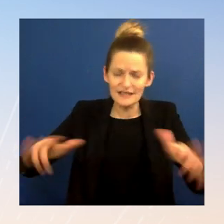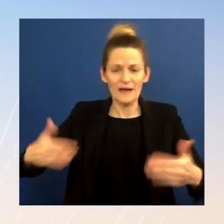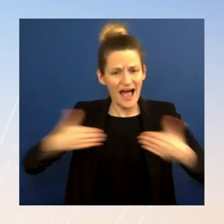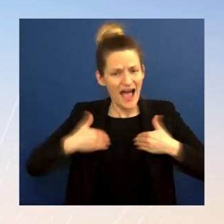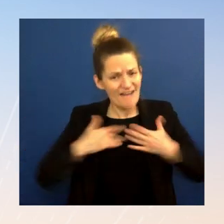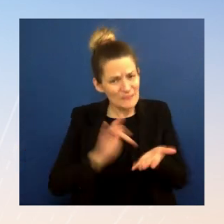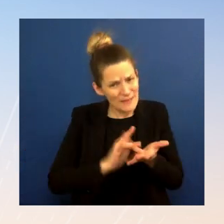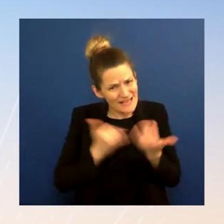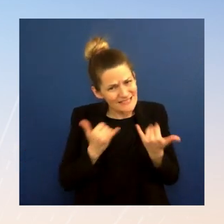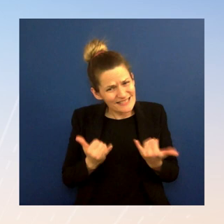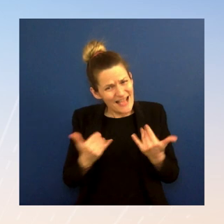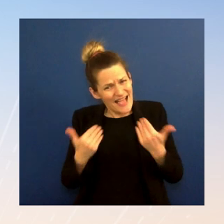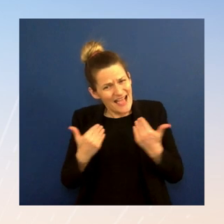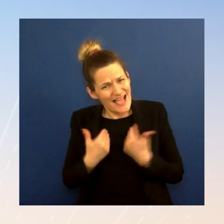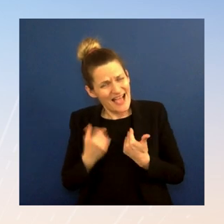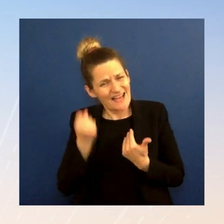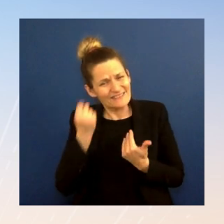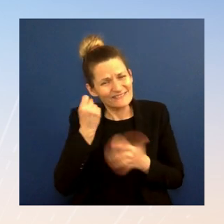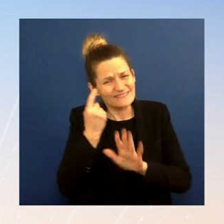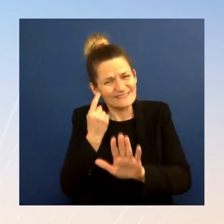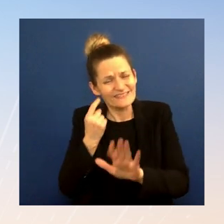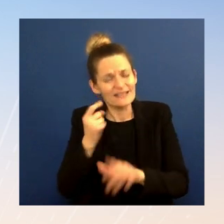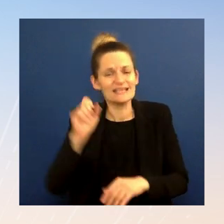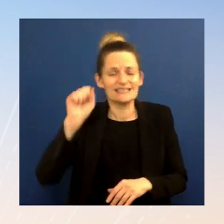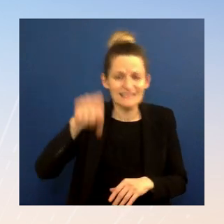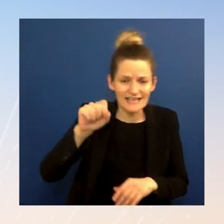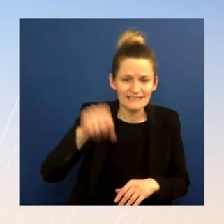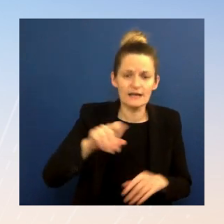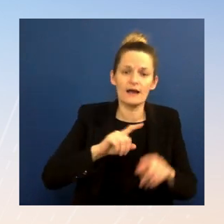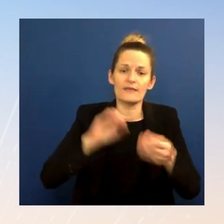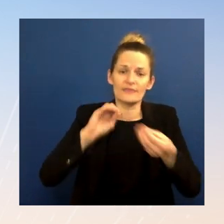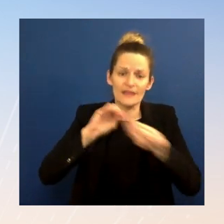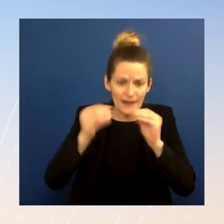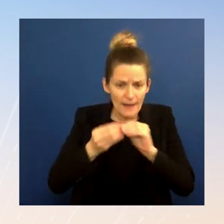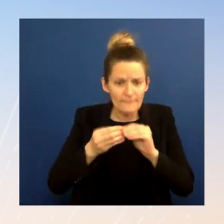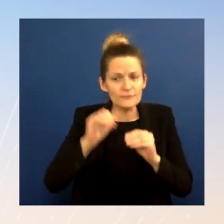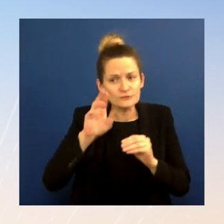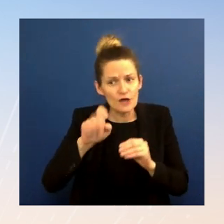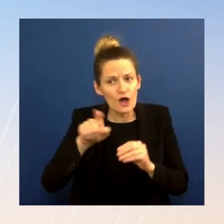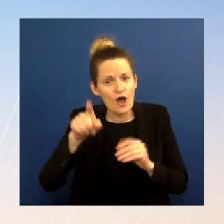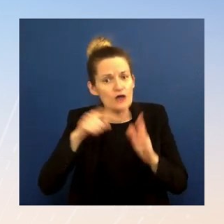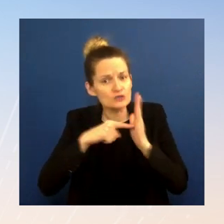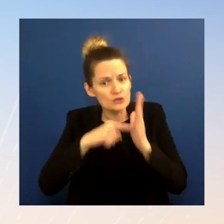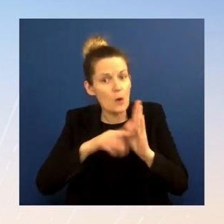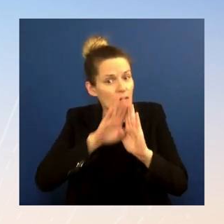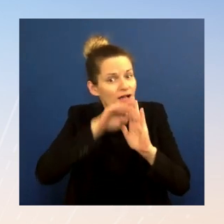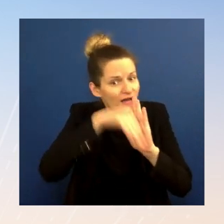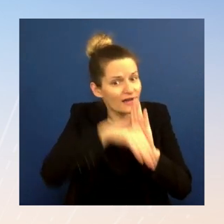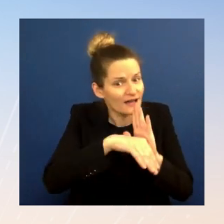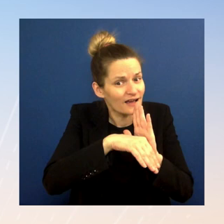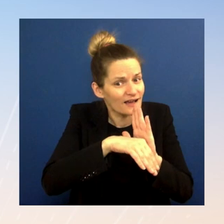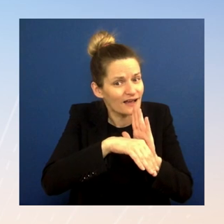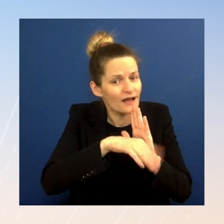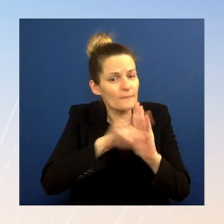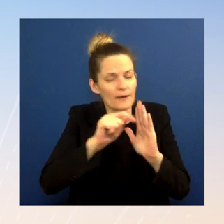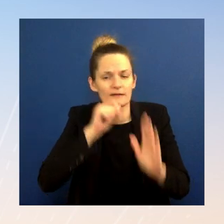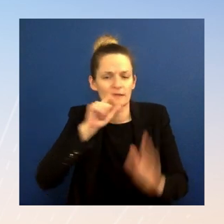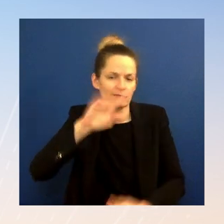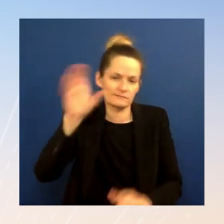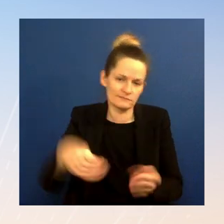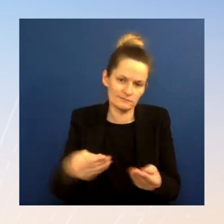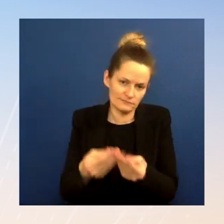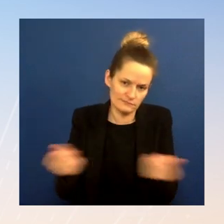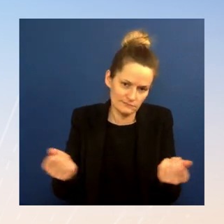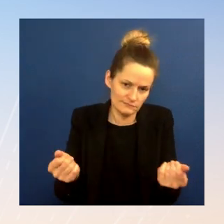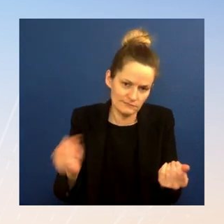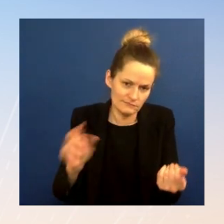in many parts of the country, it is not gone, and it means we still need to continue to take steps we can to fight the virus.